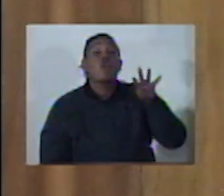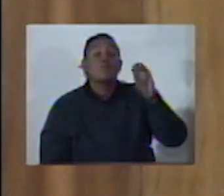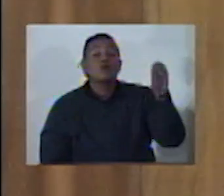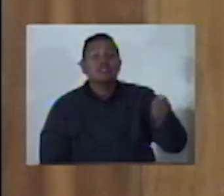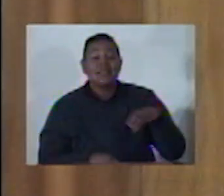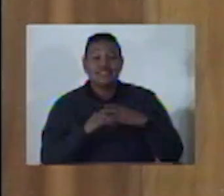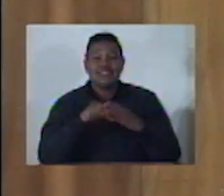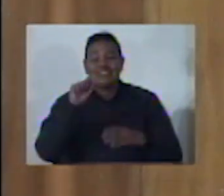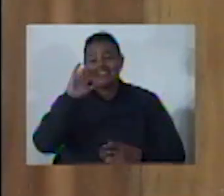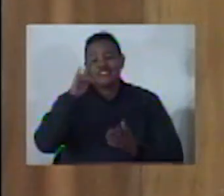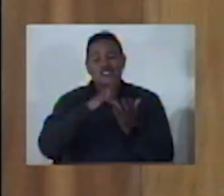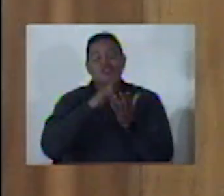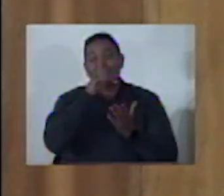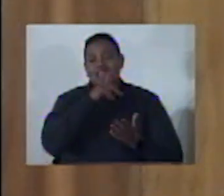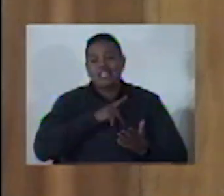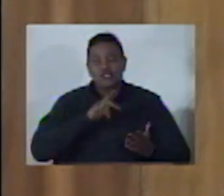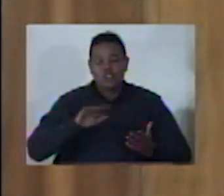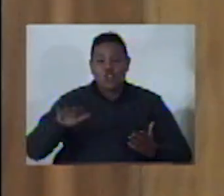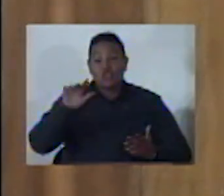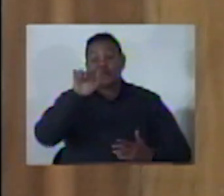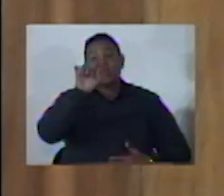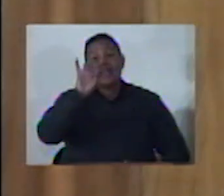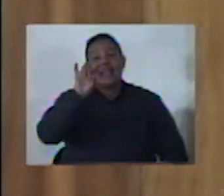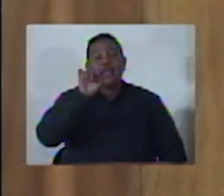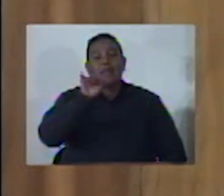44.4% in Central Kingston,